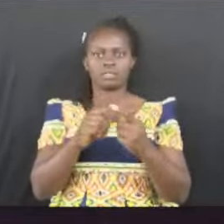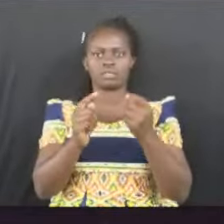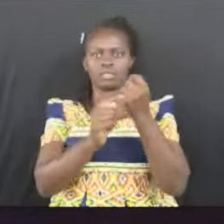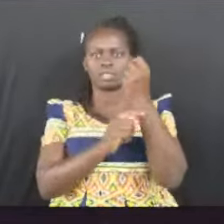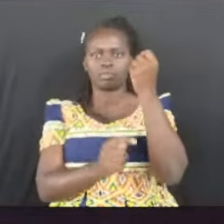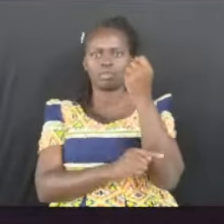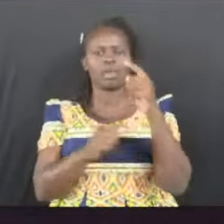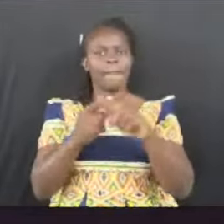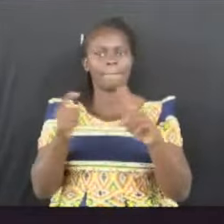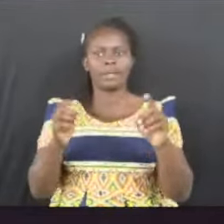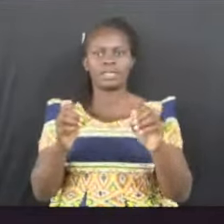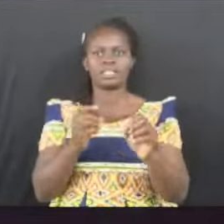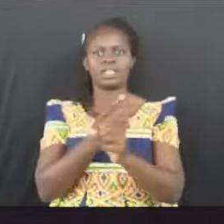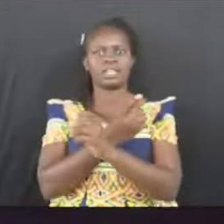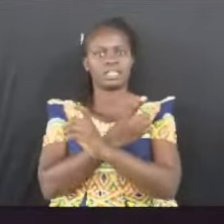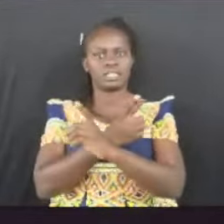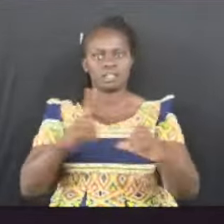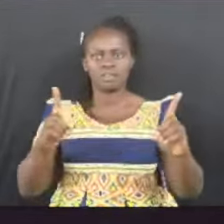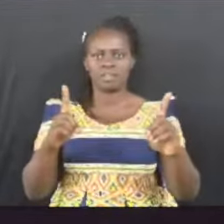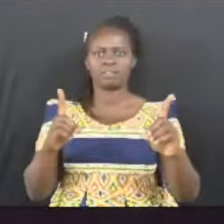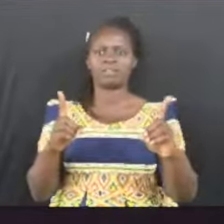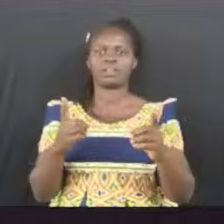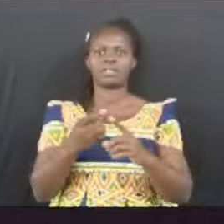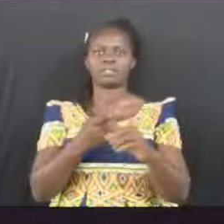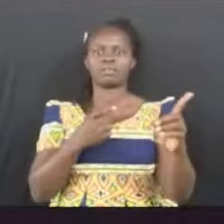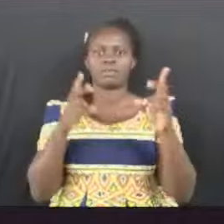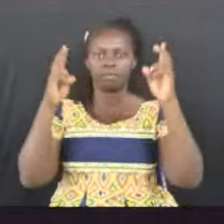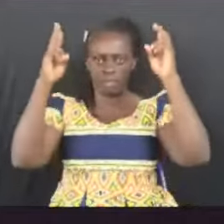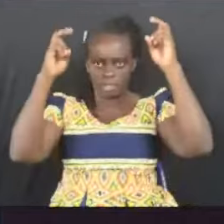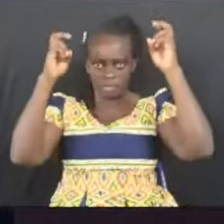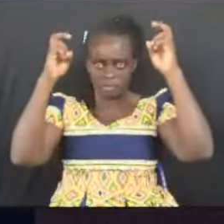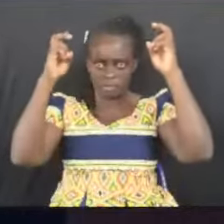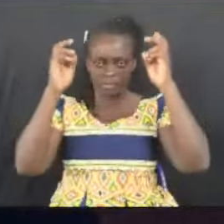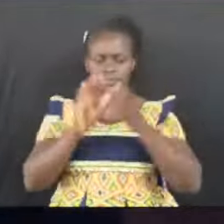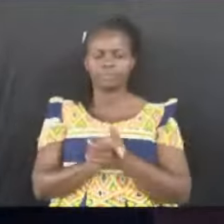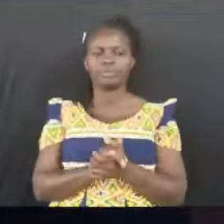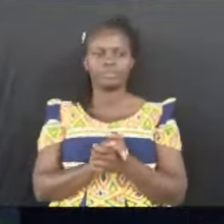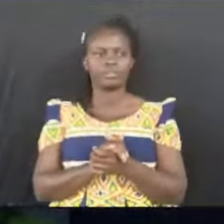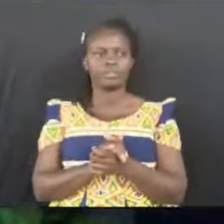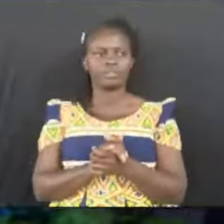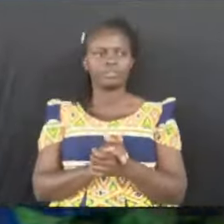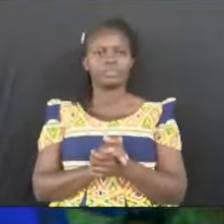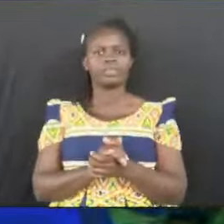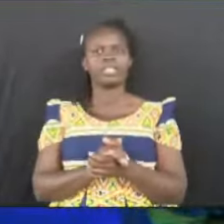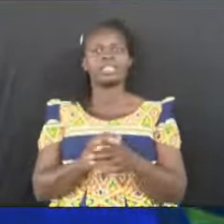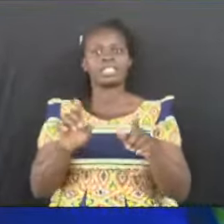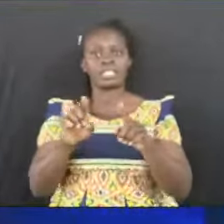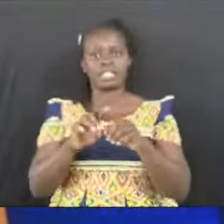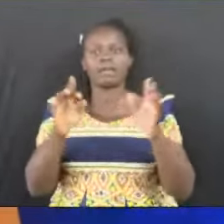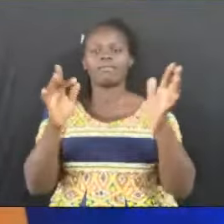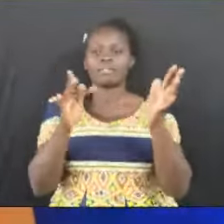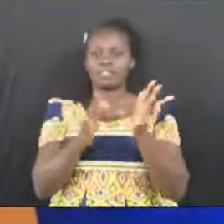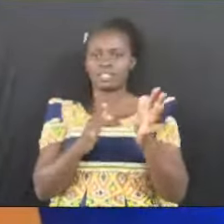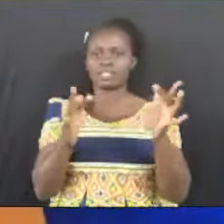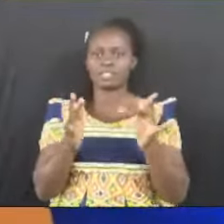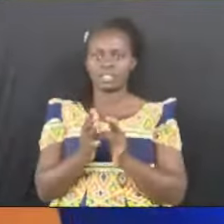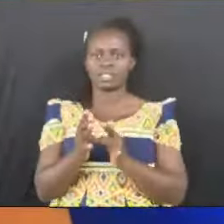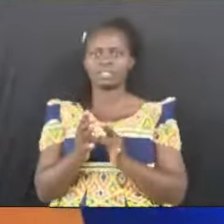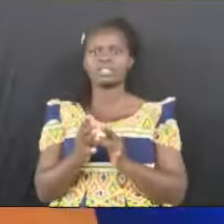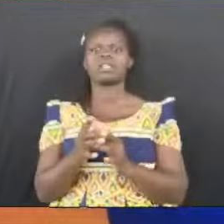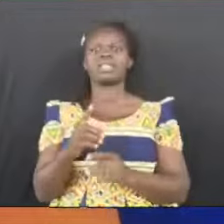what? Deliver us from evil. So in other words, even Jesus